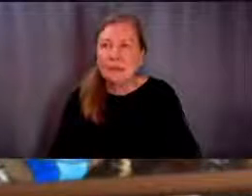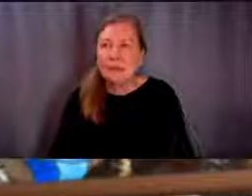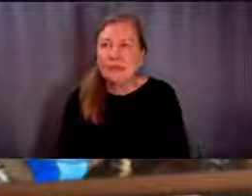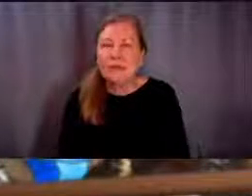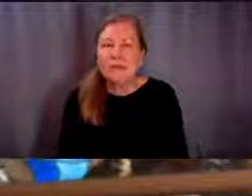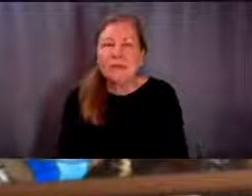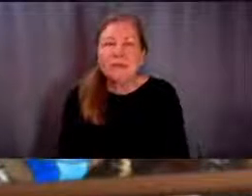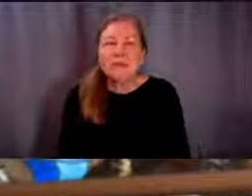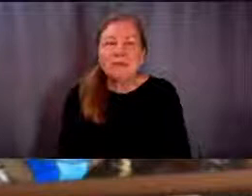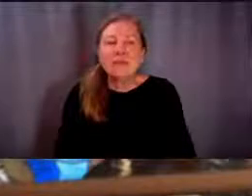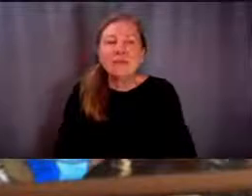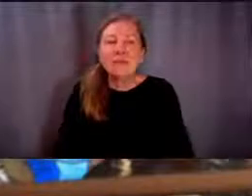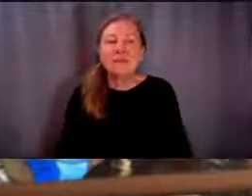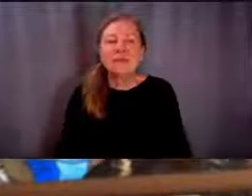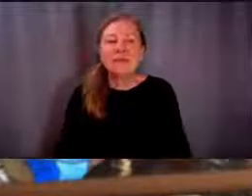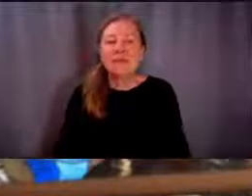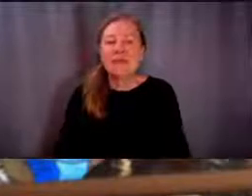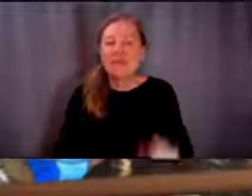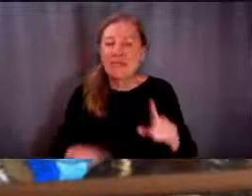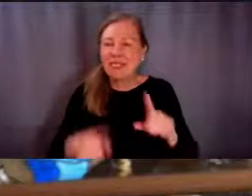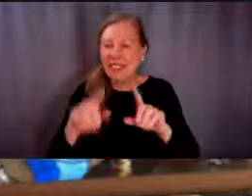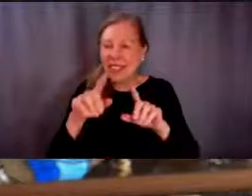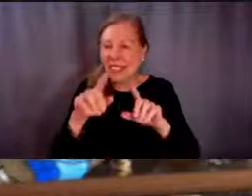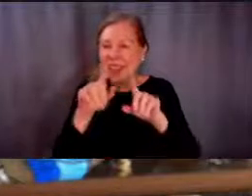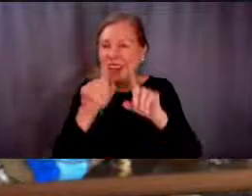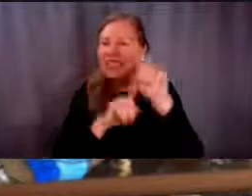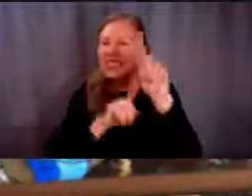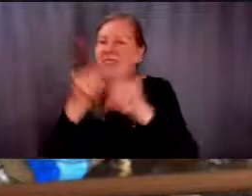Starry, starry night.